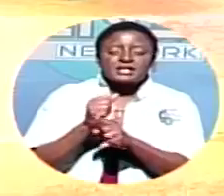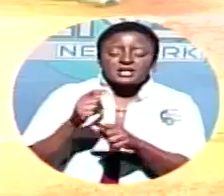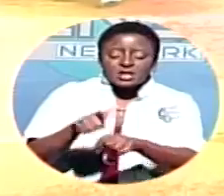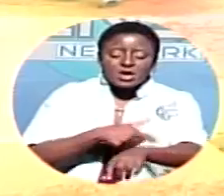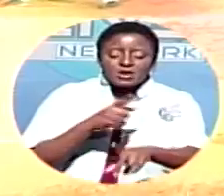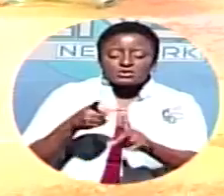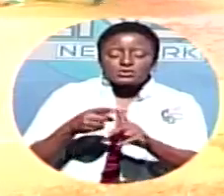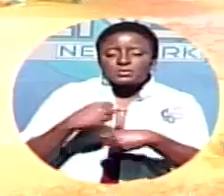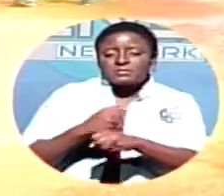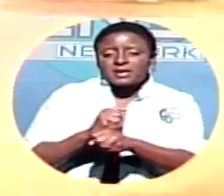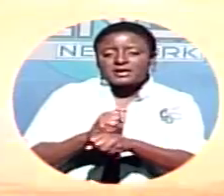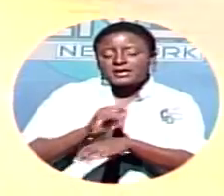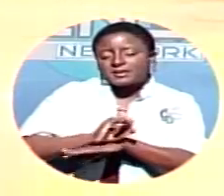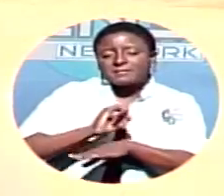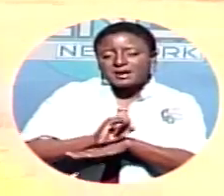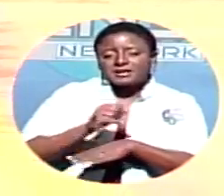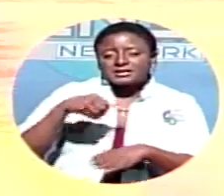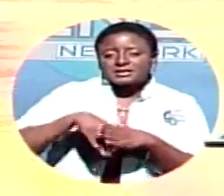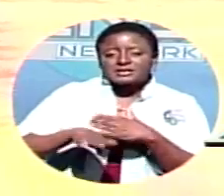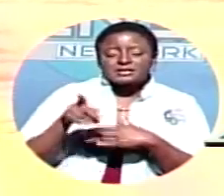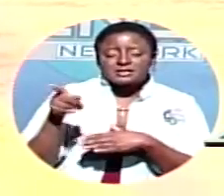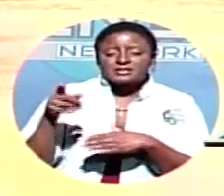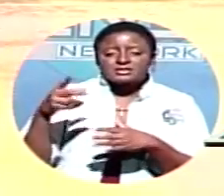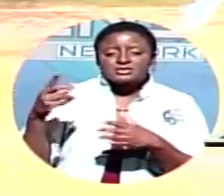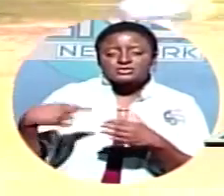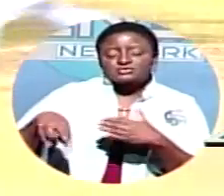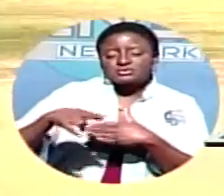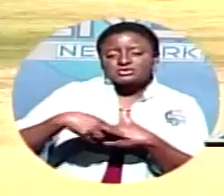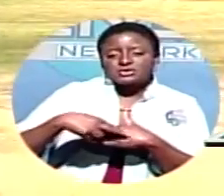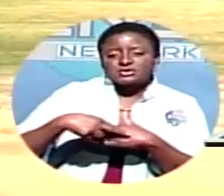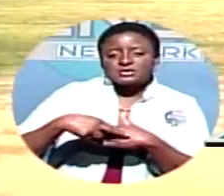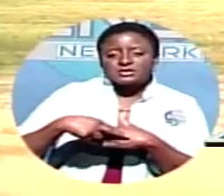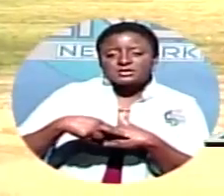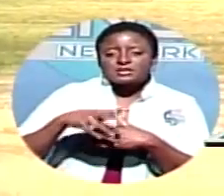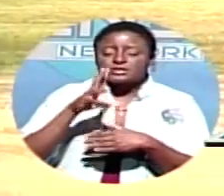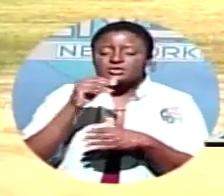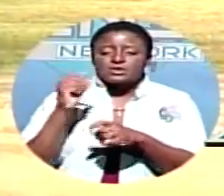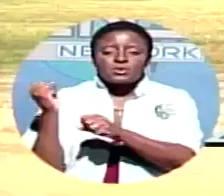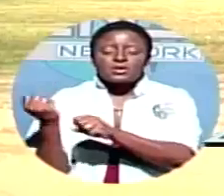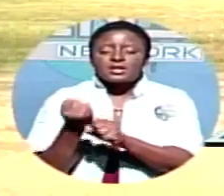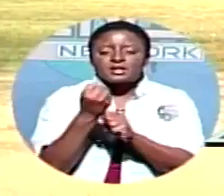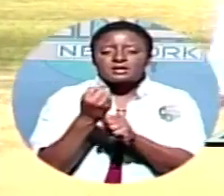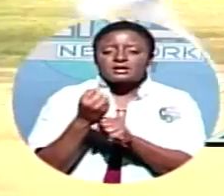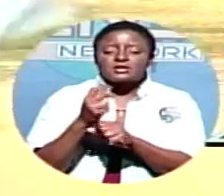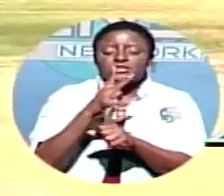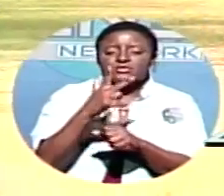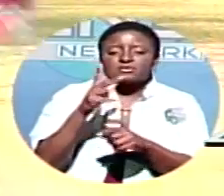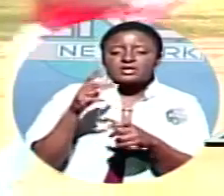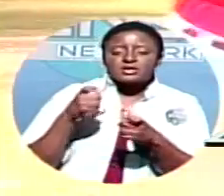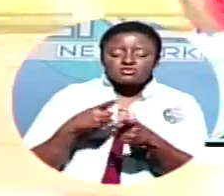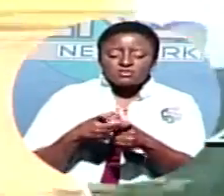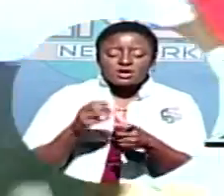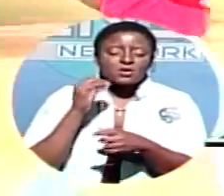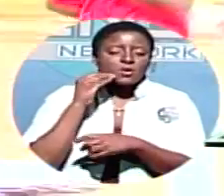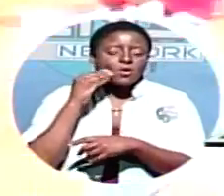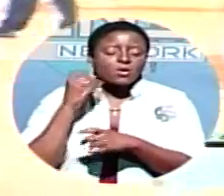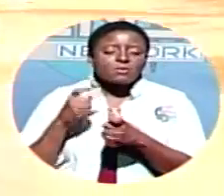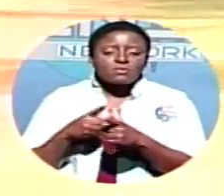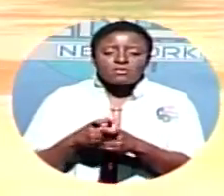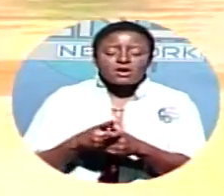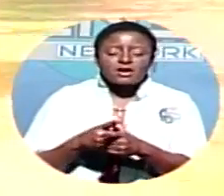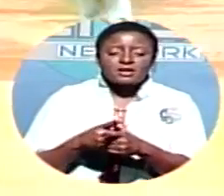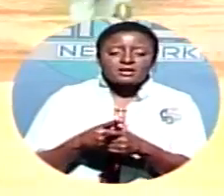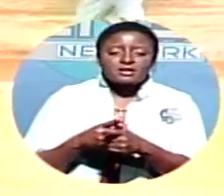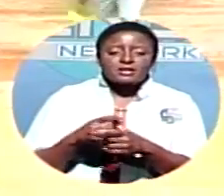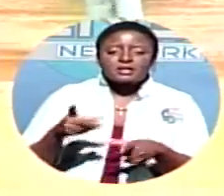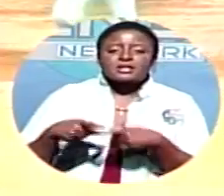in his return to the league. The Heat threw a no-hitter, and that combined with a 3-run home run from Ramon Store in the bottom of the sixth inning, giving